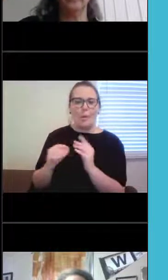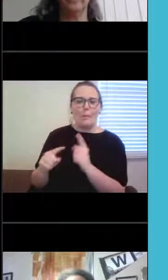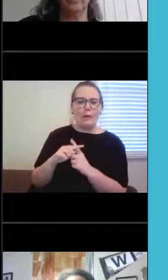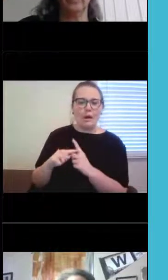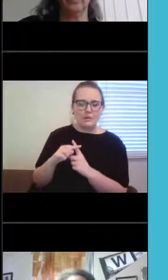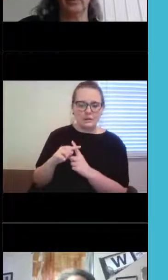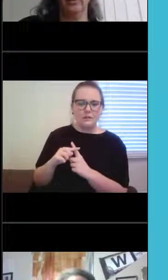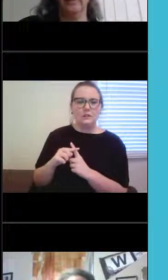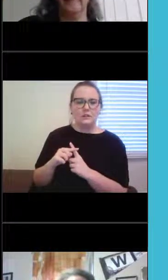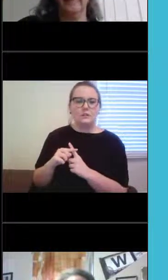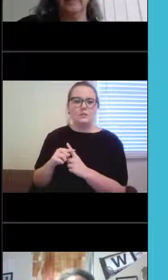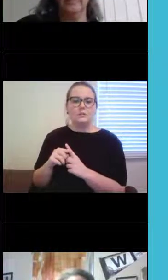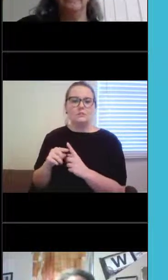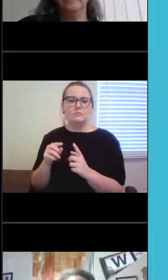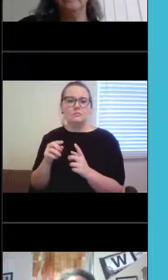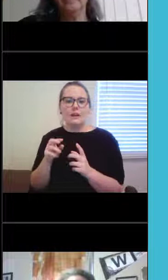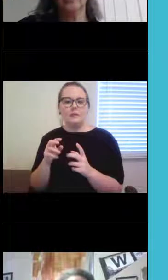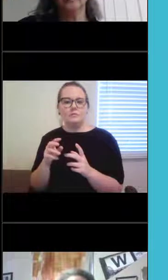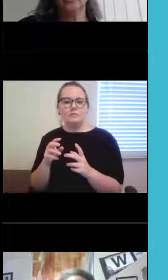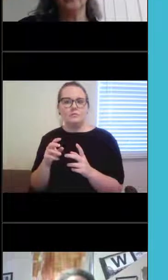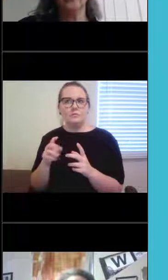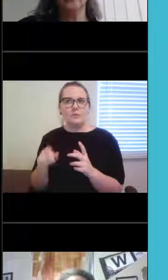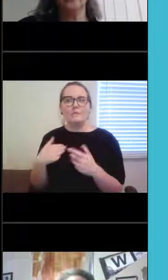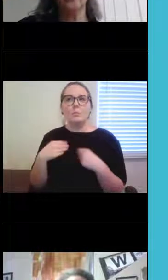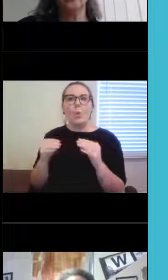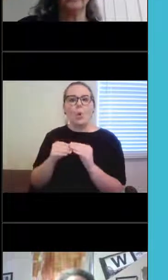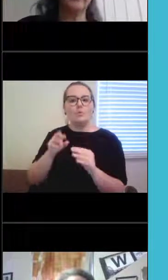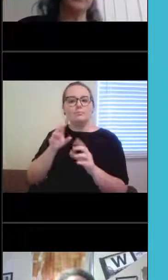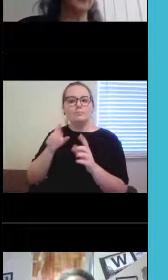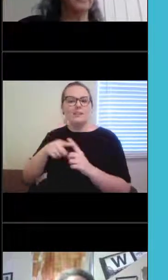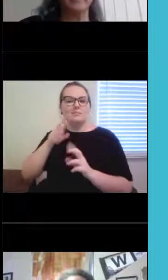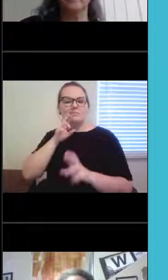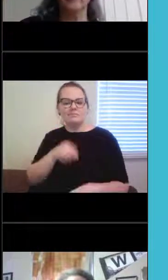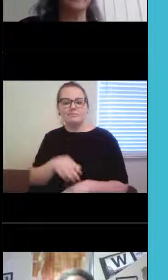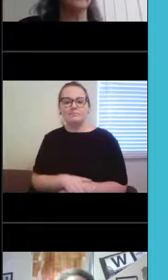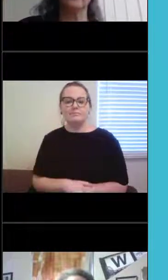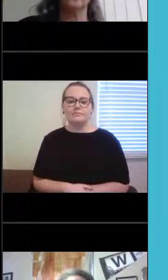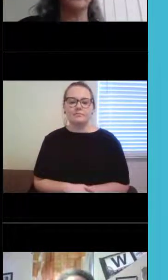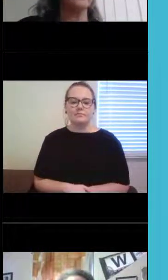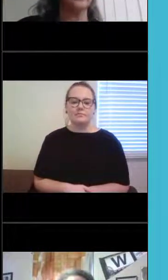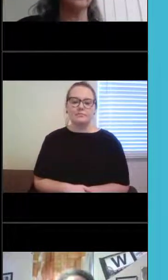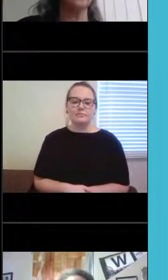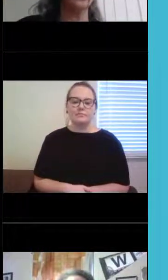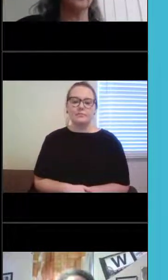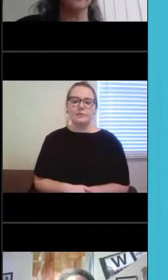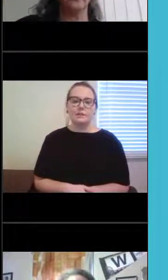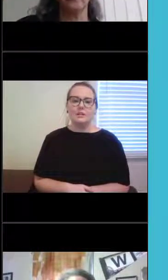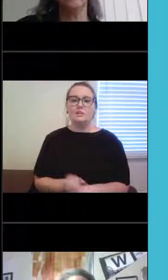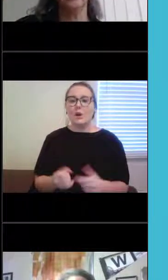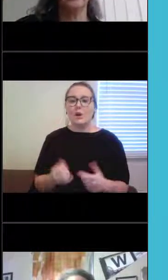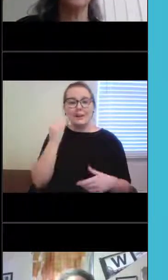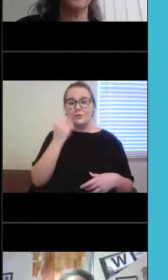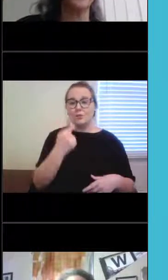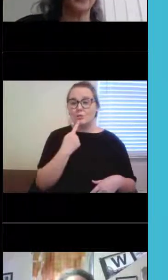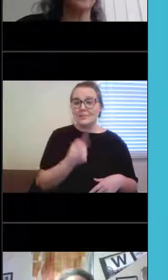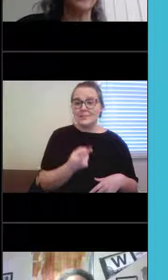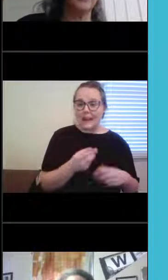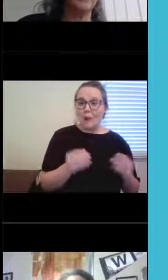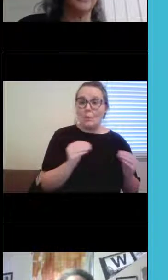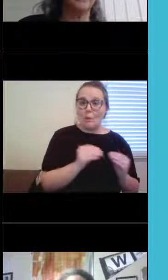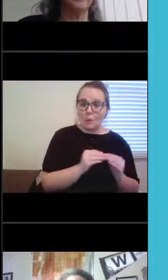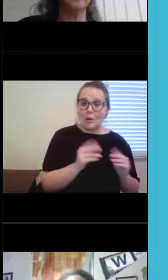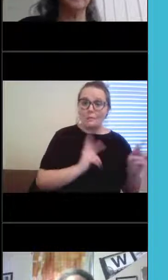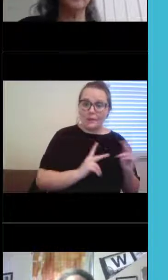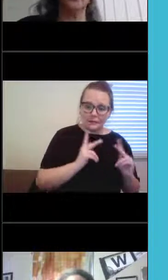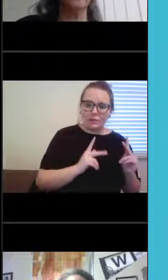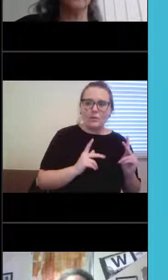responding to sexual assault. And then telling more sources was related to more positive. Again, that's just because telling more sources is related to telling more